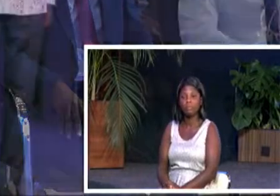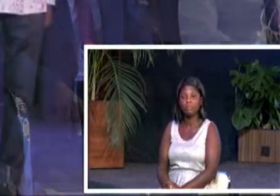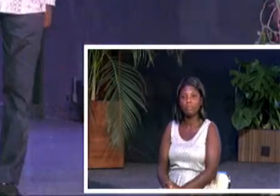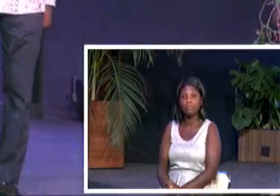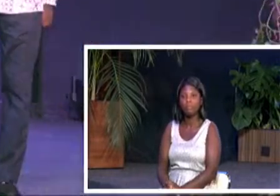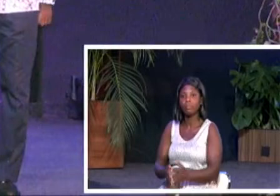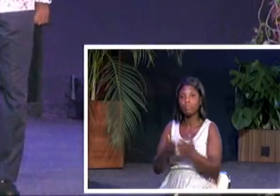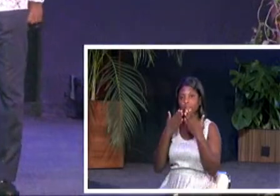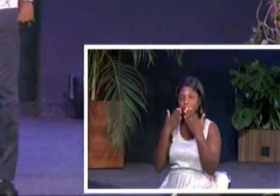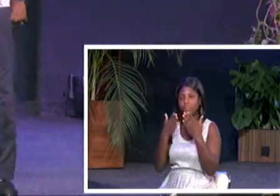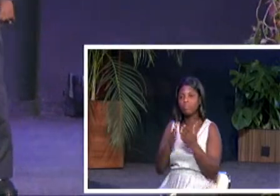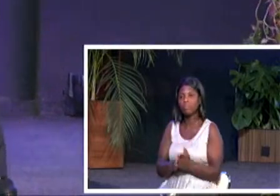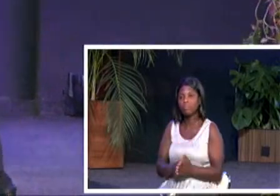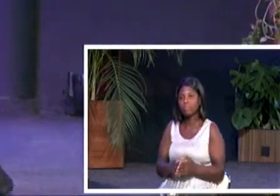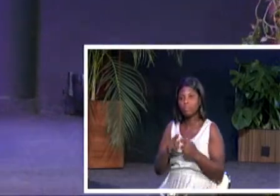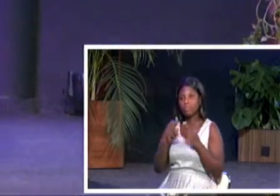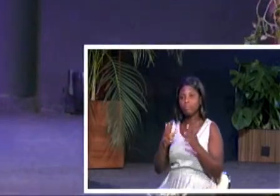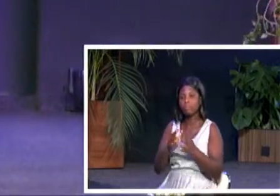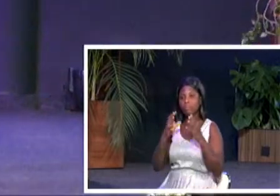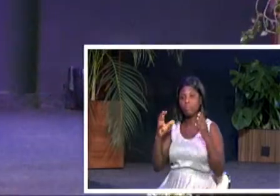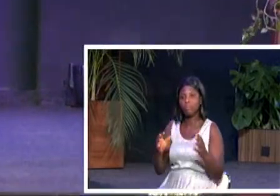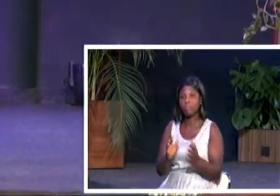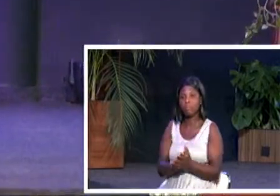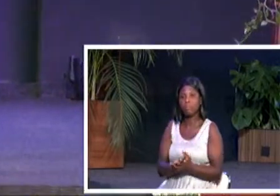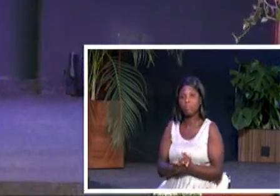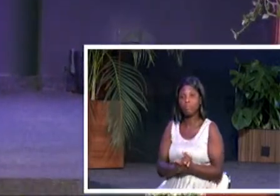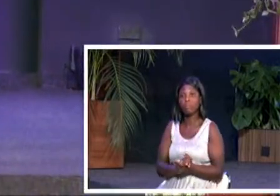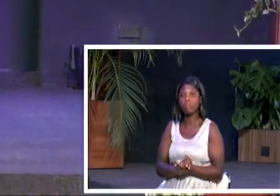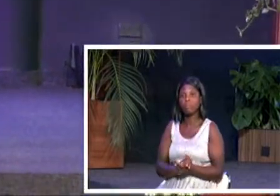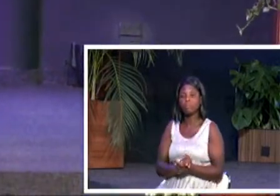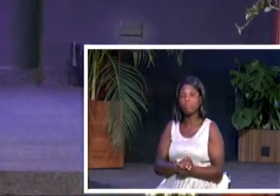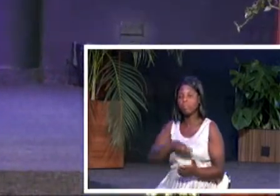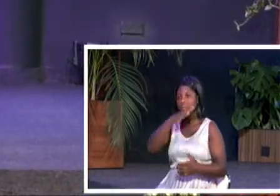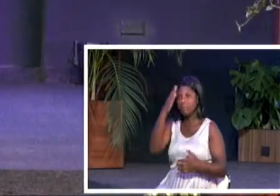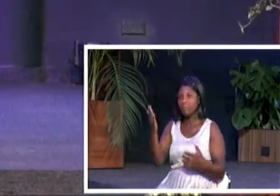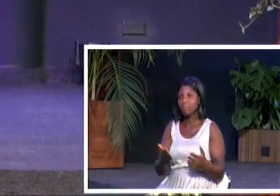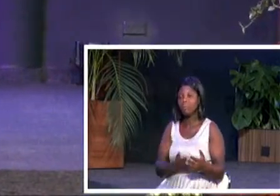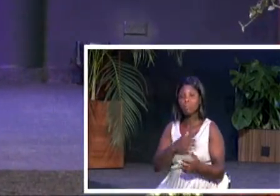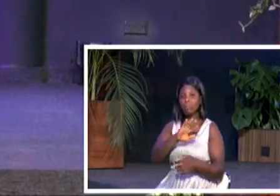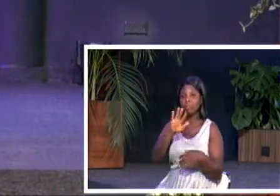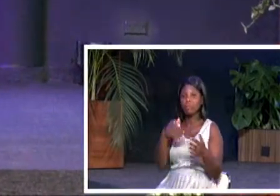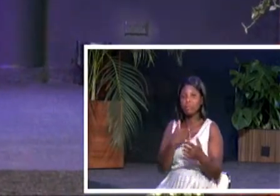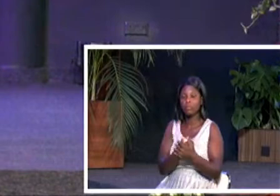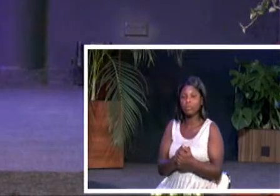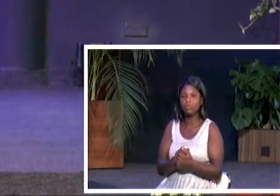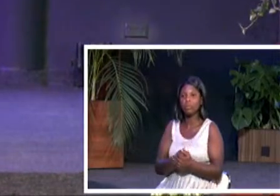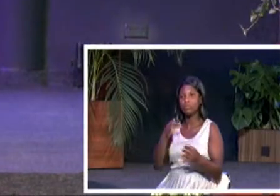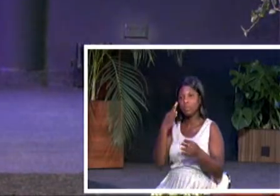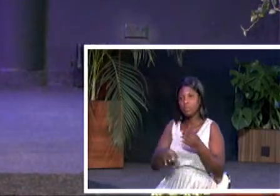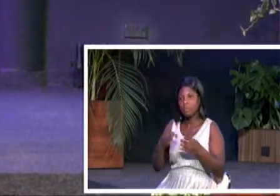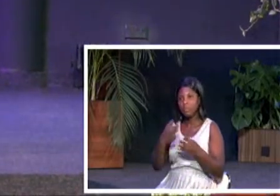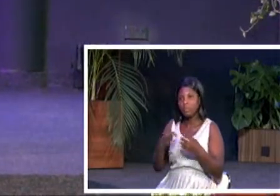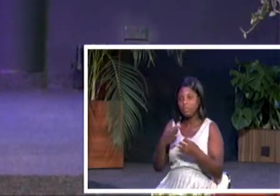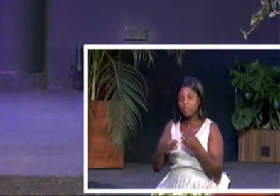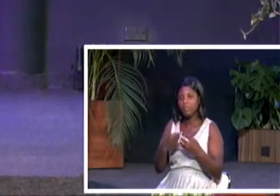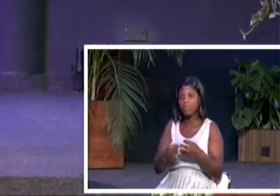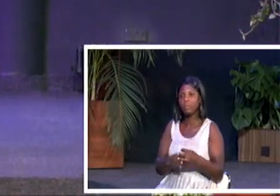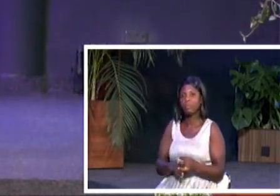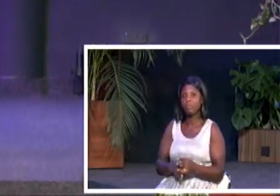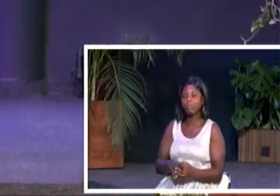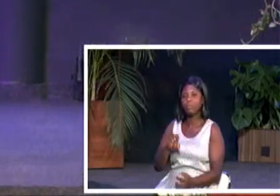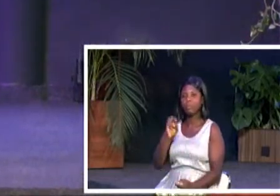Thank you very much. Once again, a warm welcome to the final edition of